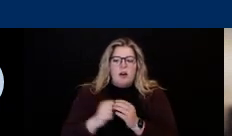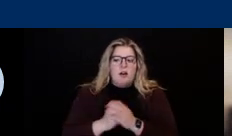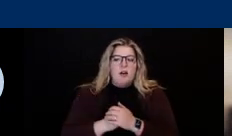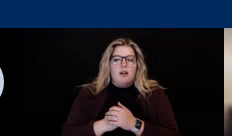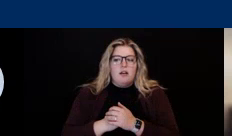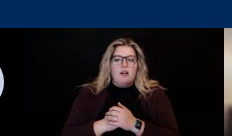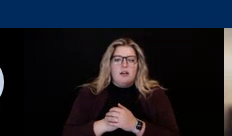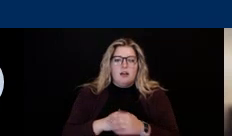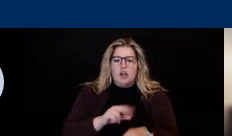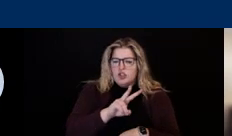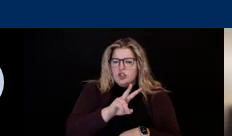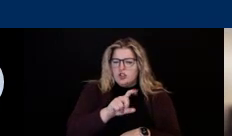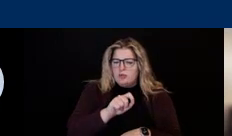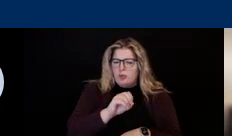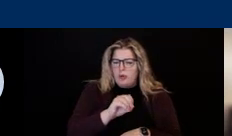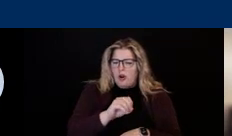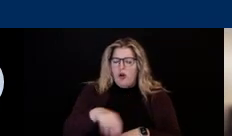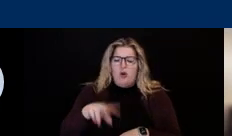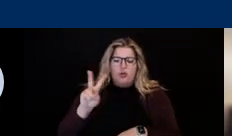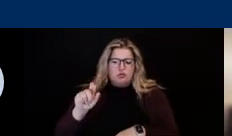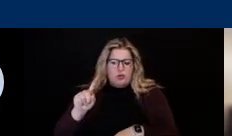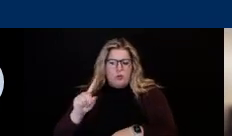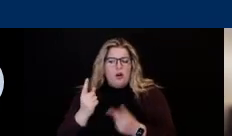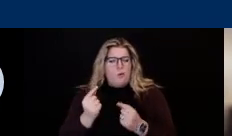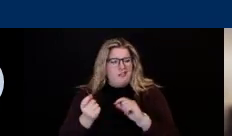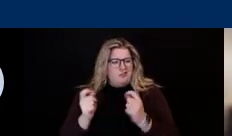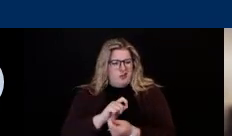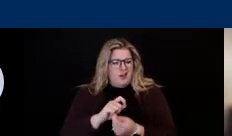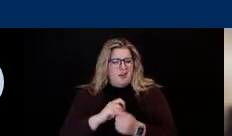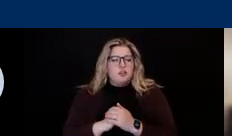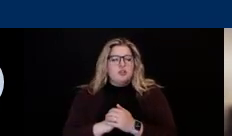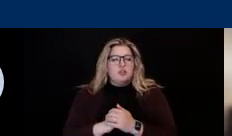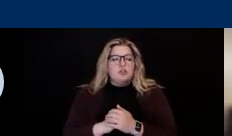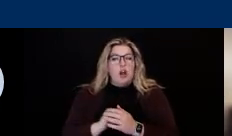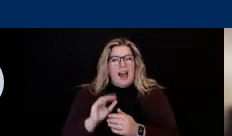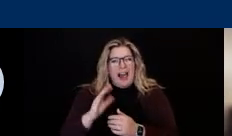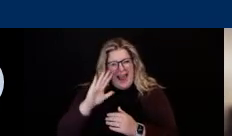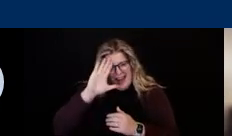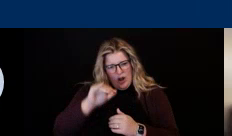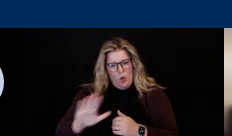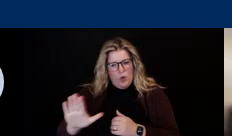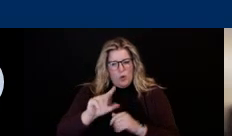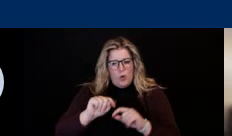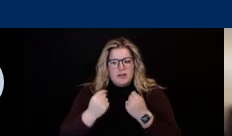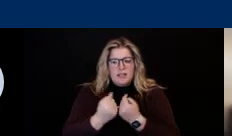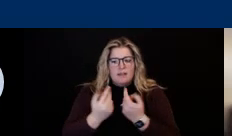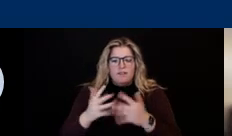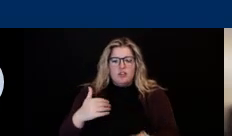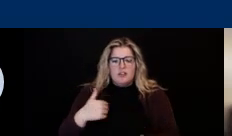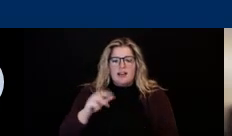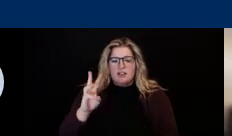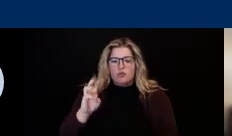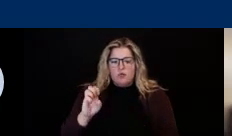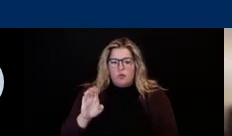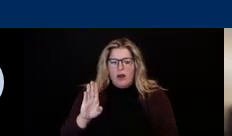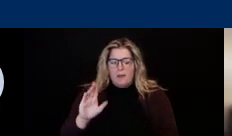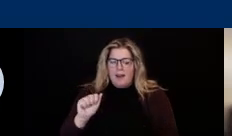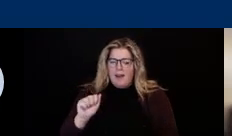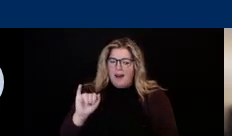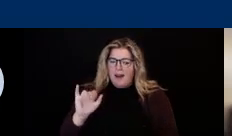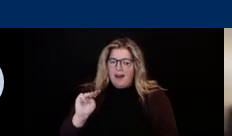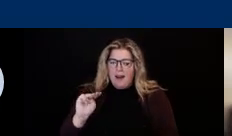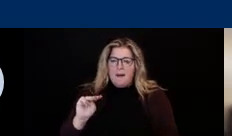from 2.0 to 2.1. I know that recently your team has had WebAIM to come in and talk to